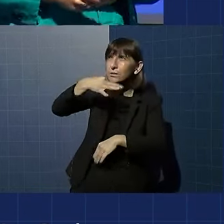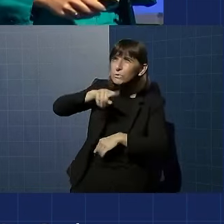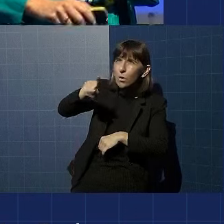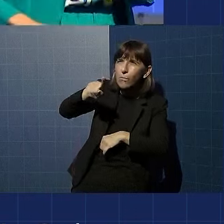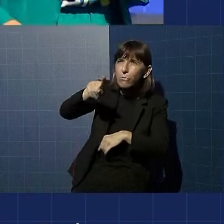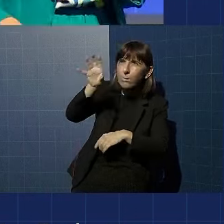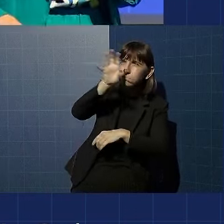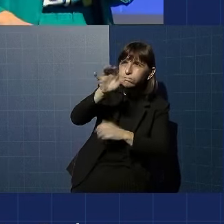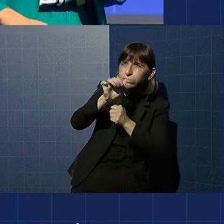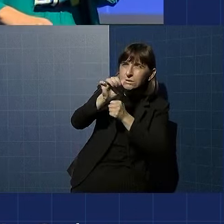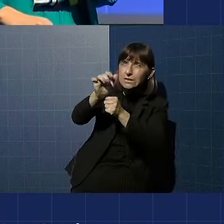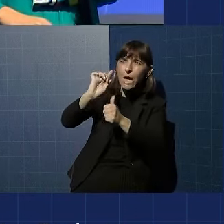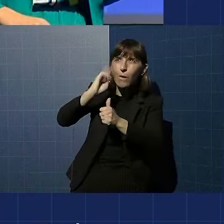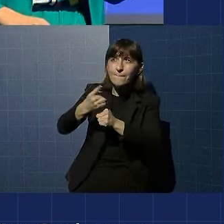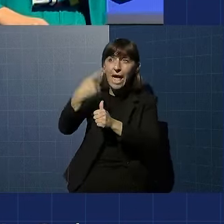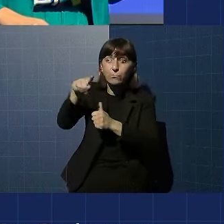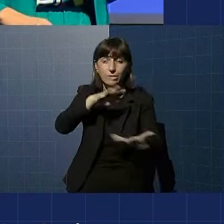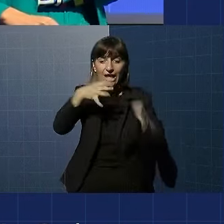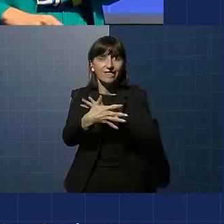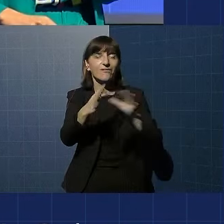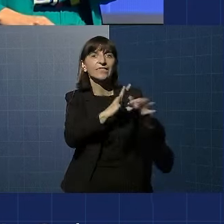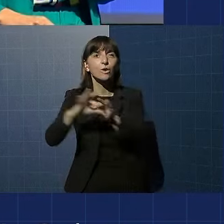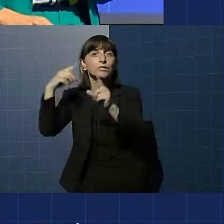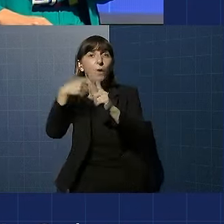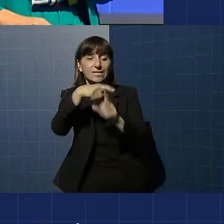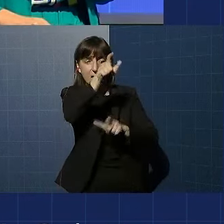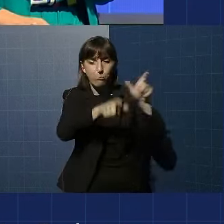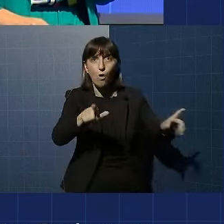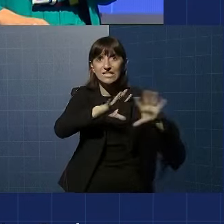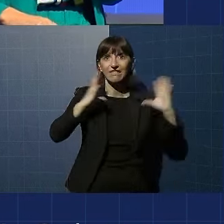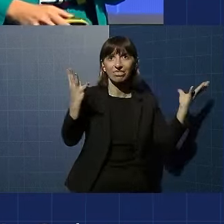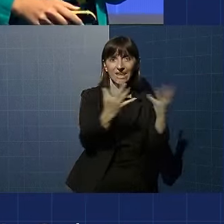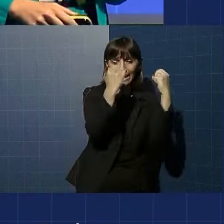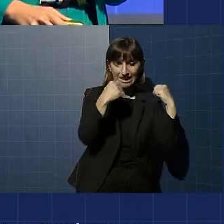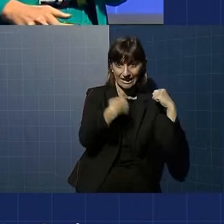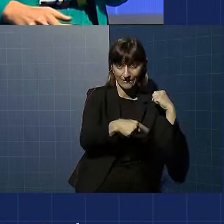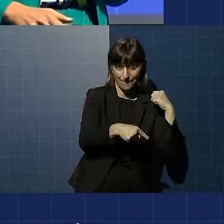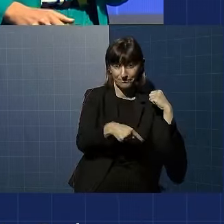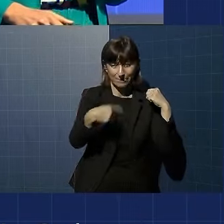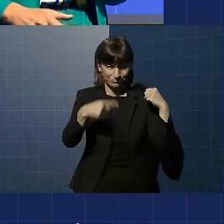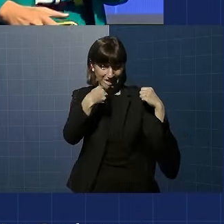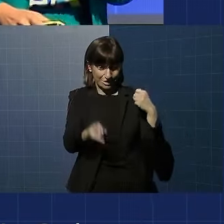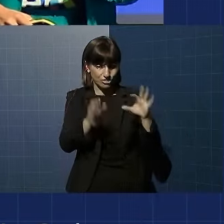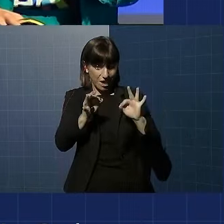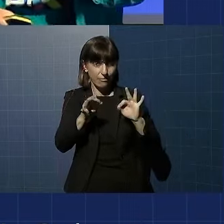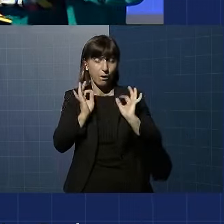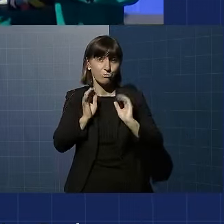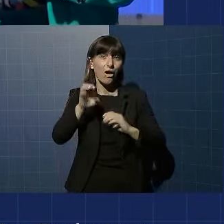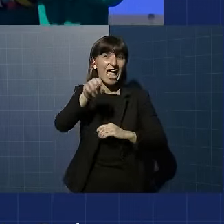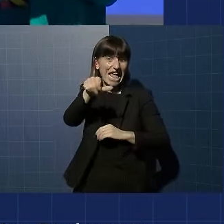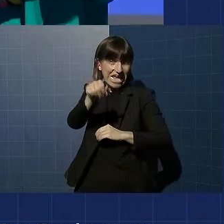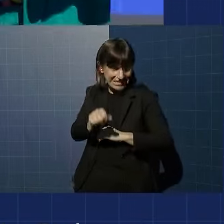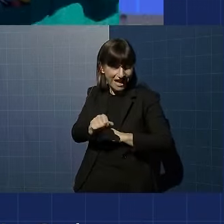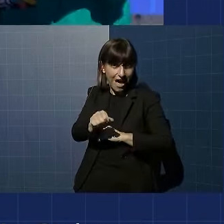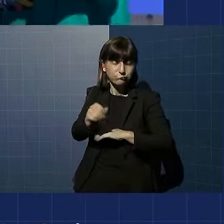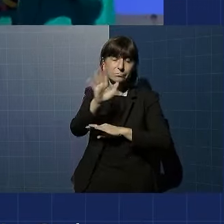of science that we do on the ISS to look into these different aspects. One thing I just want to briefly talk